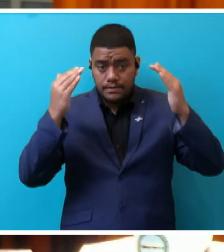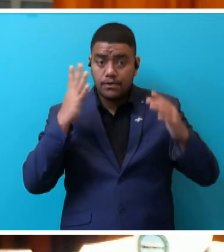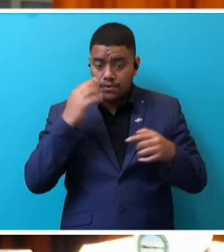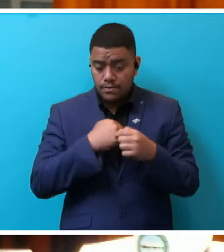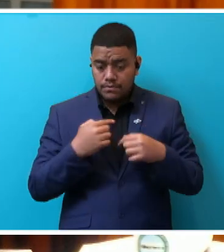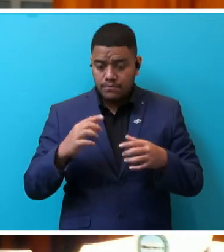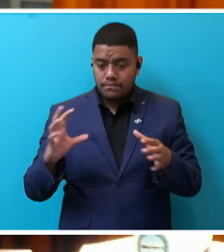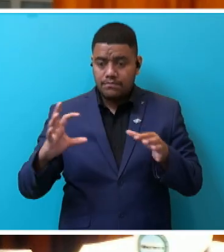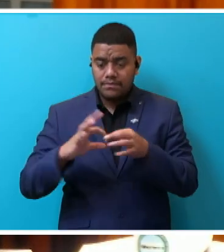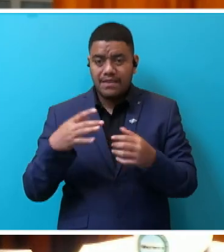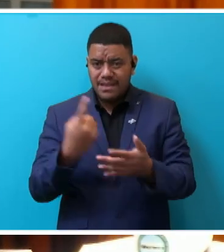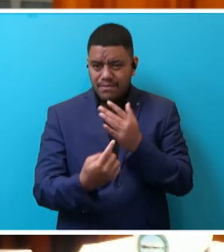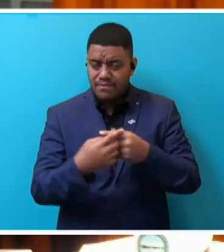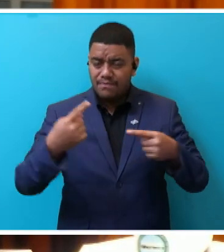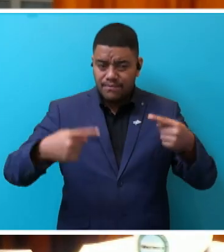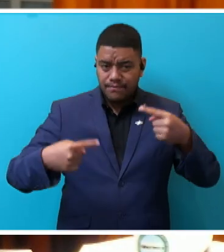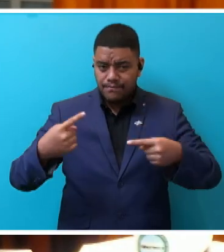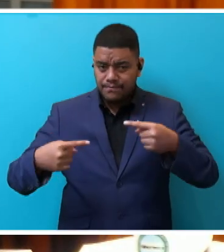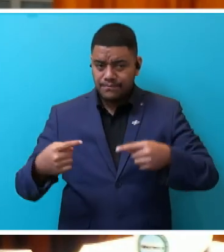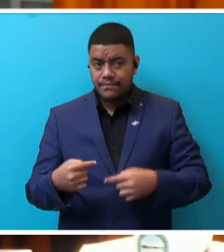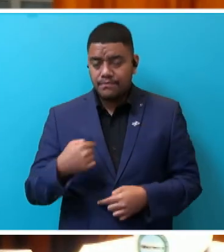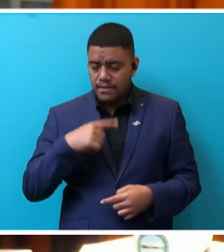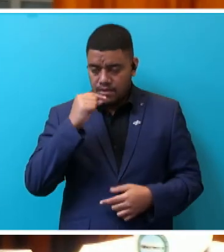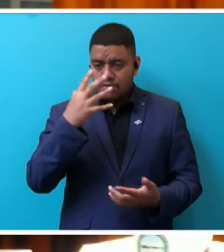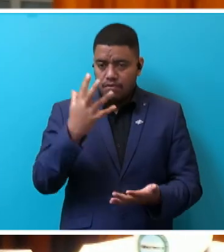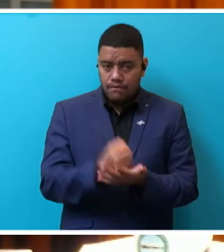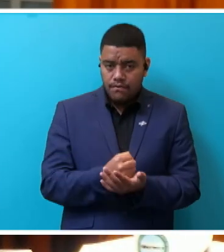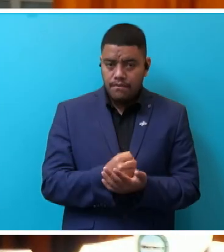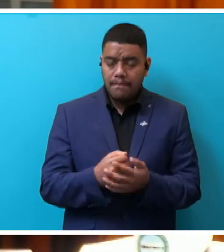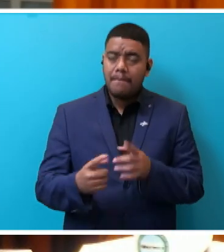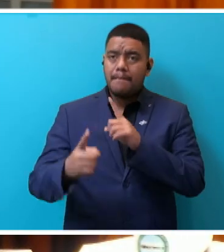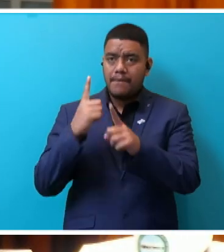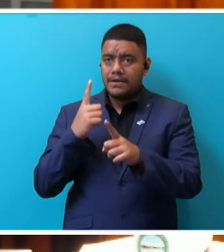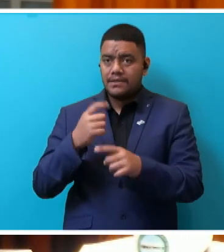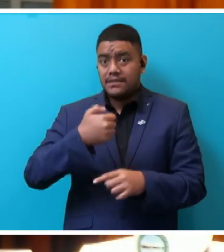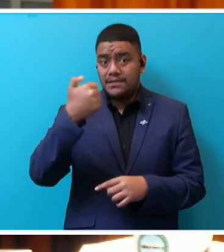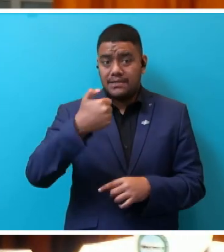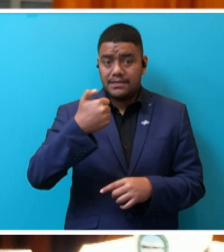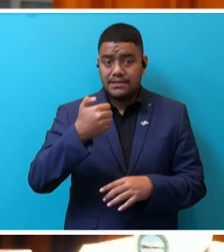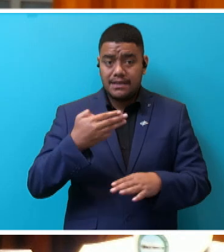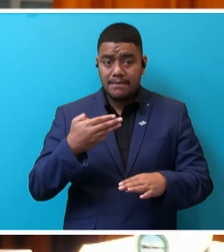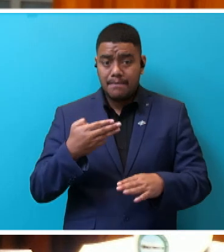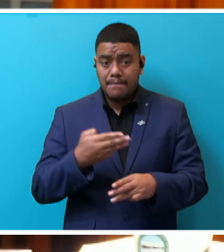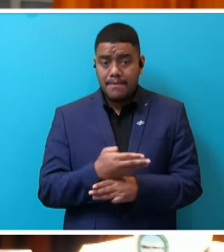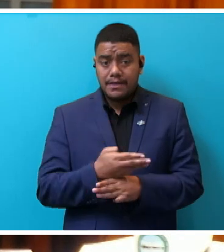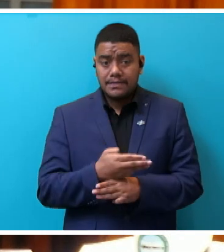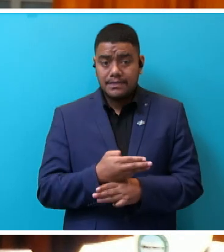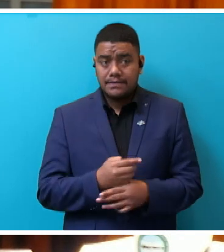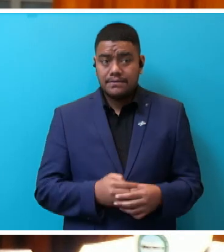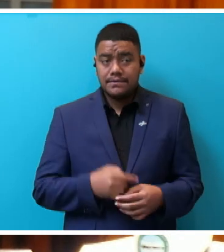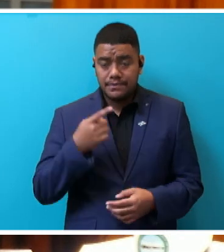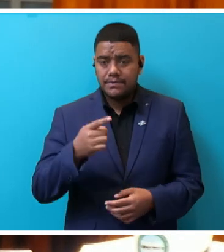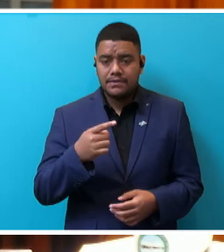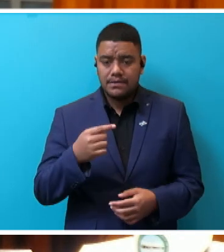the dispute, I can confirm that for the past 16 months, the VGML was unable